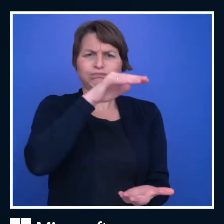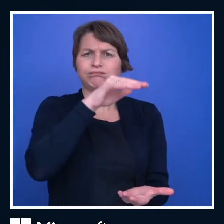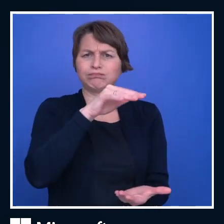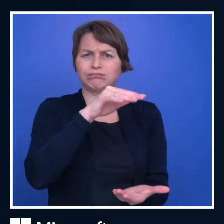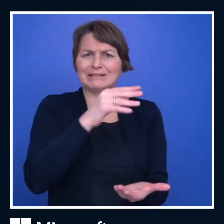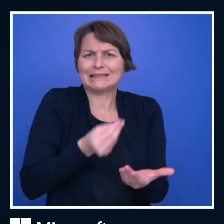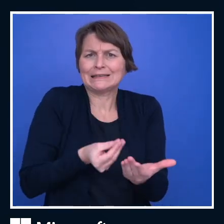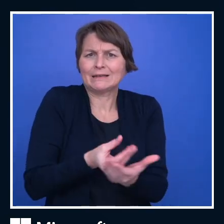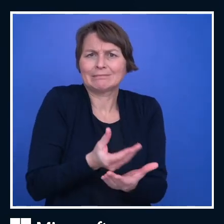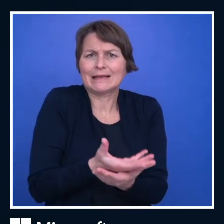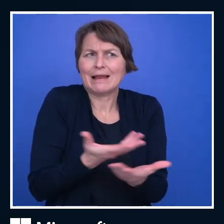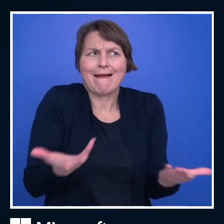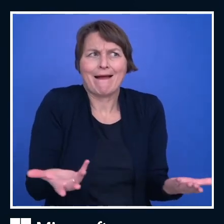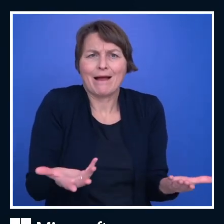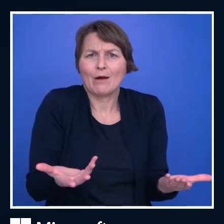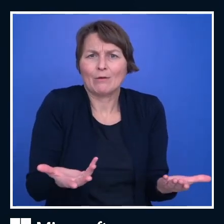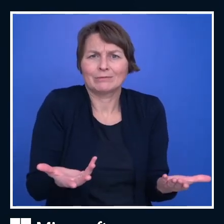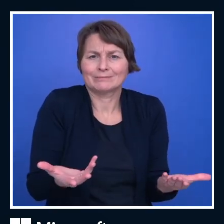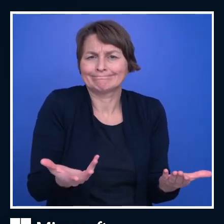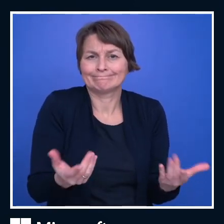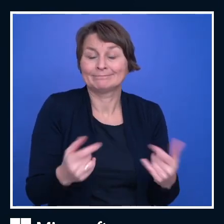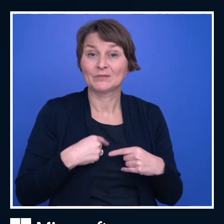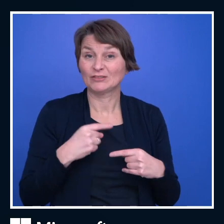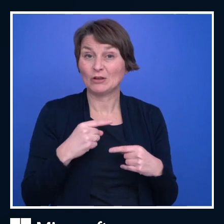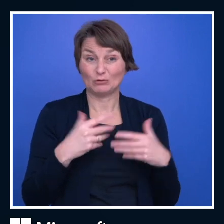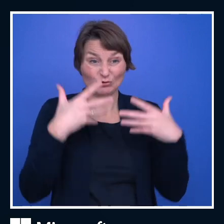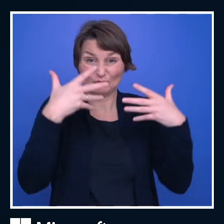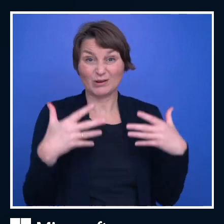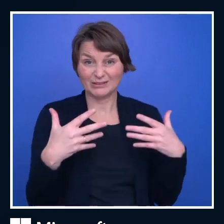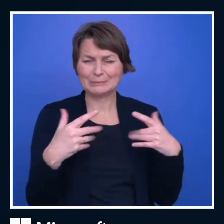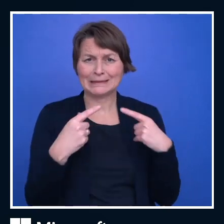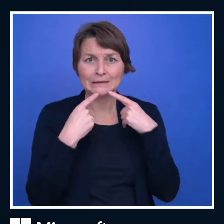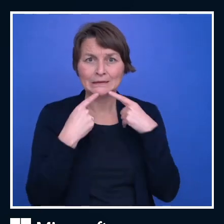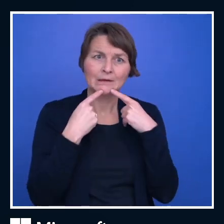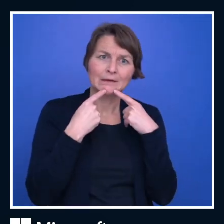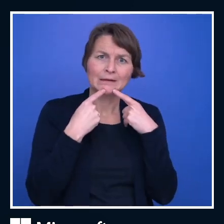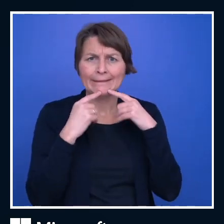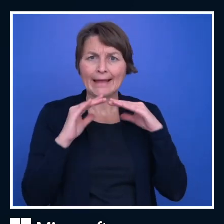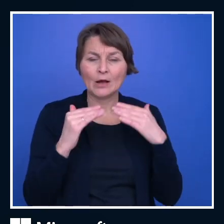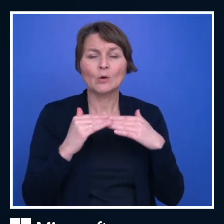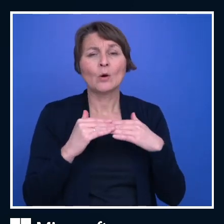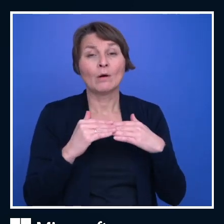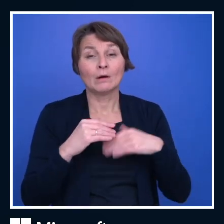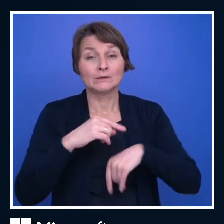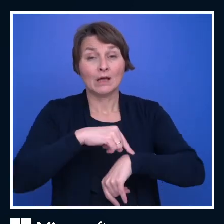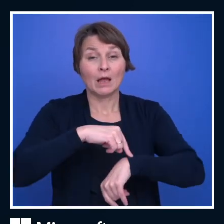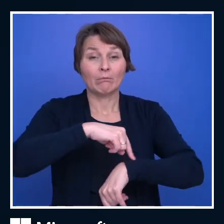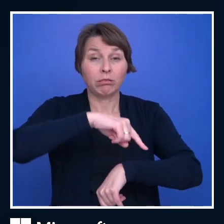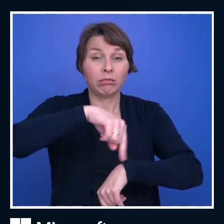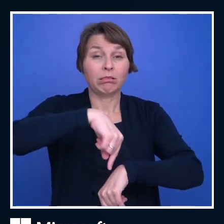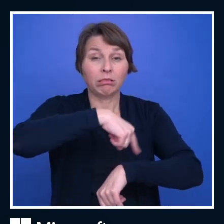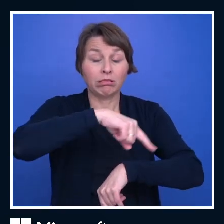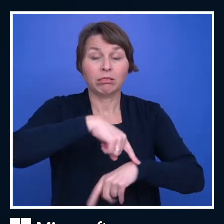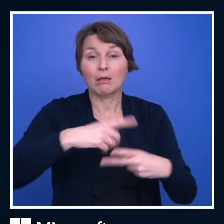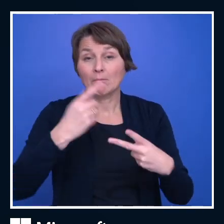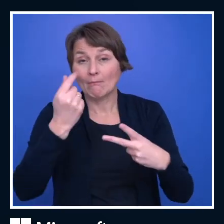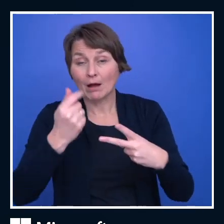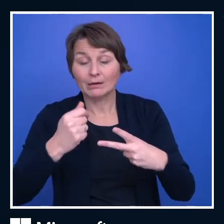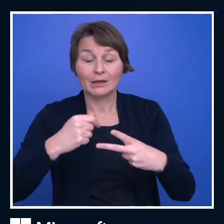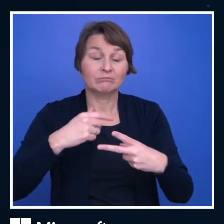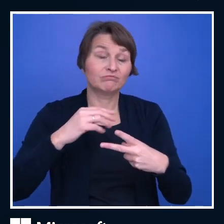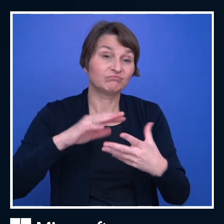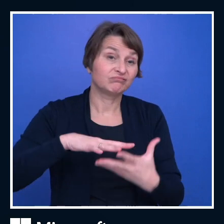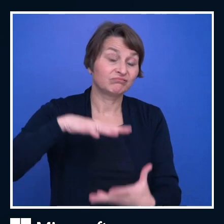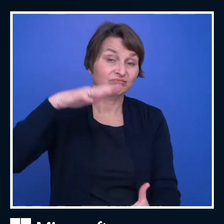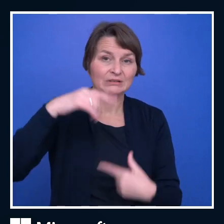and money to figure out actually what kind of data we have. And we see that, as the slide